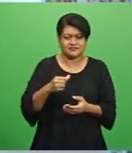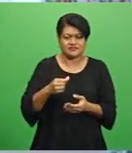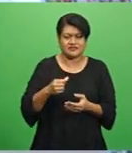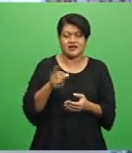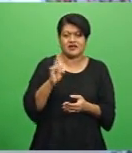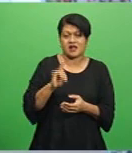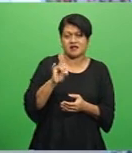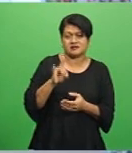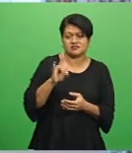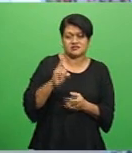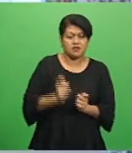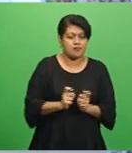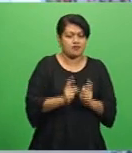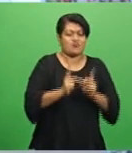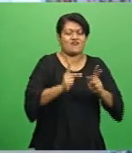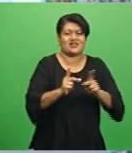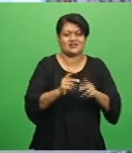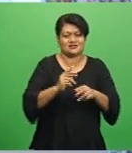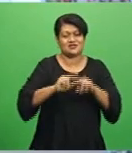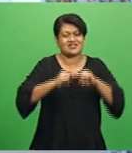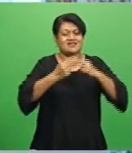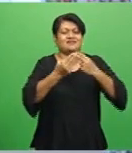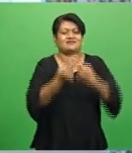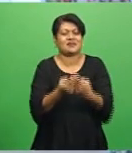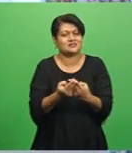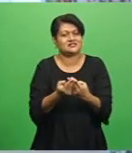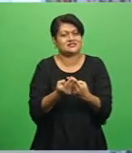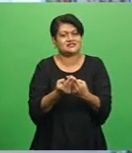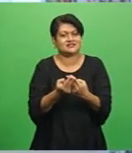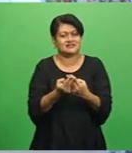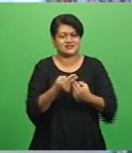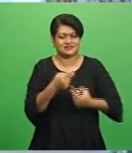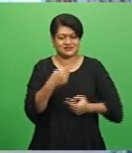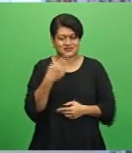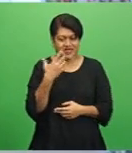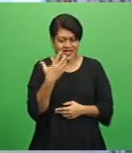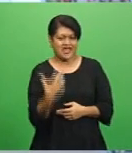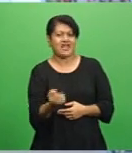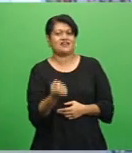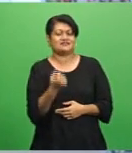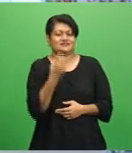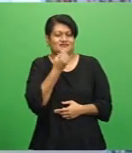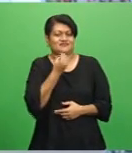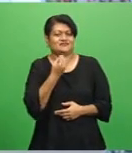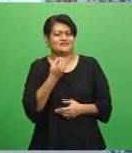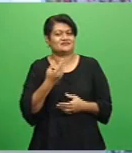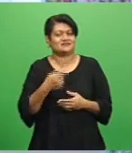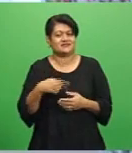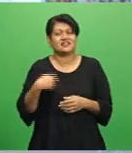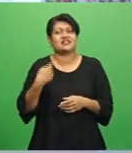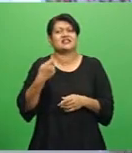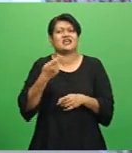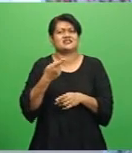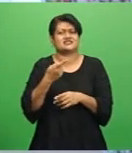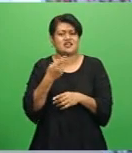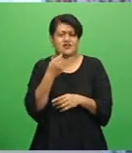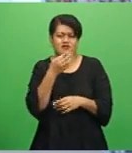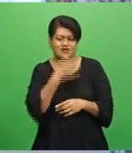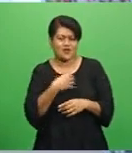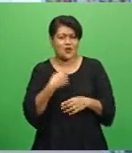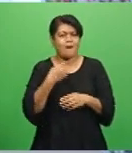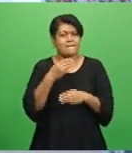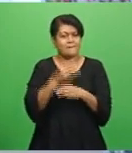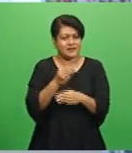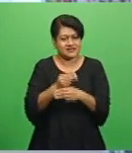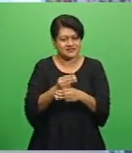livestock are provided to those families so that they are food secure over the next few months, and then they will